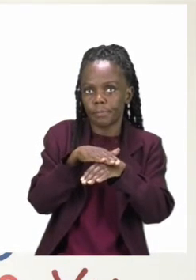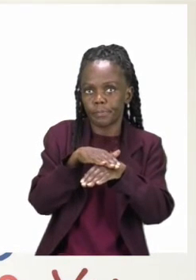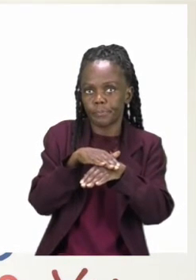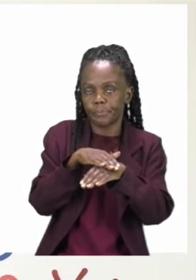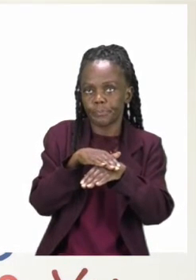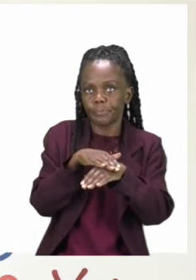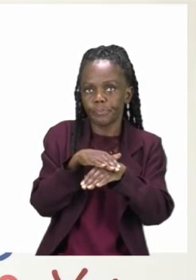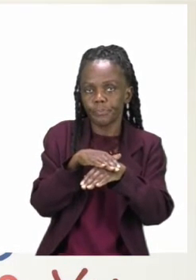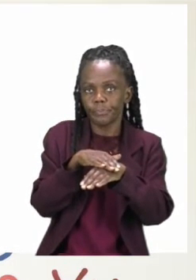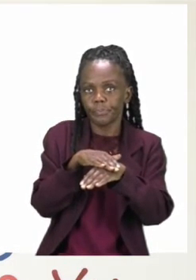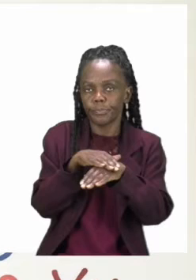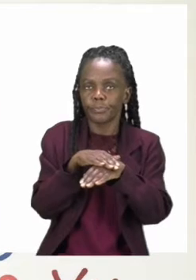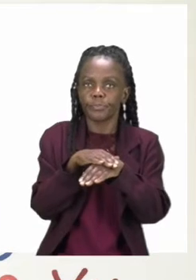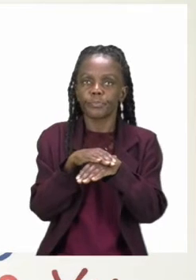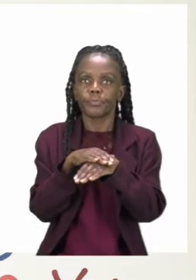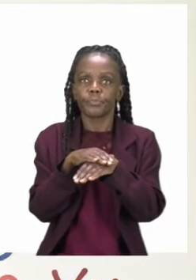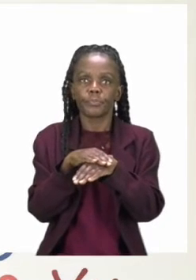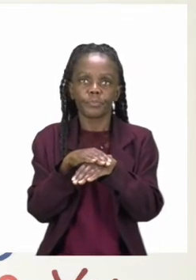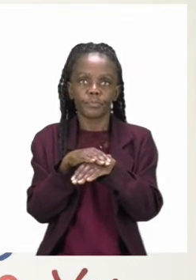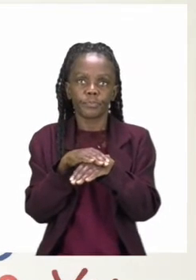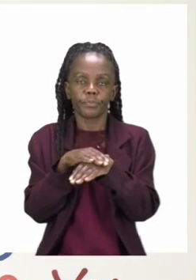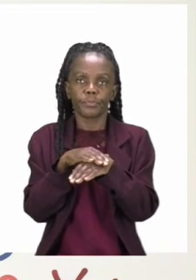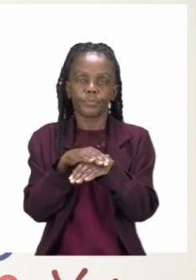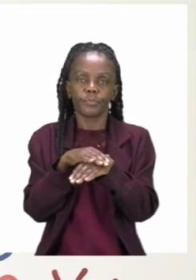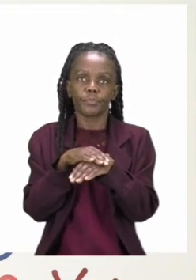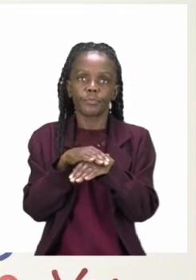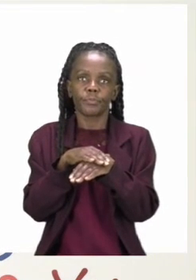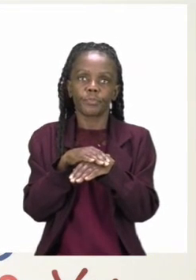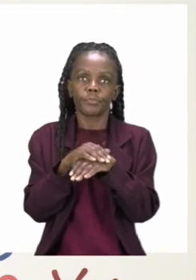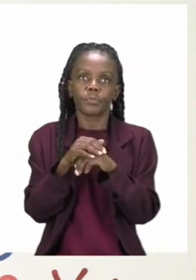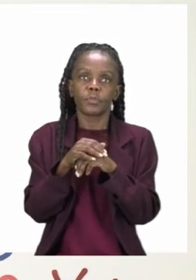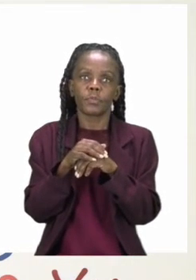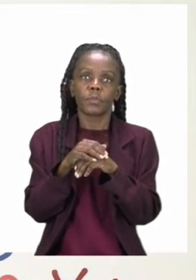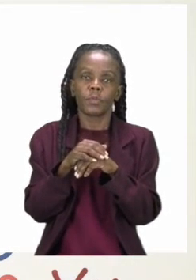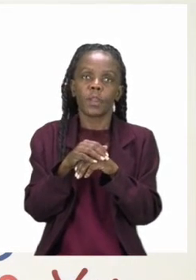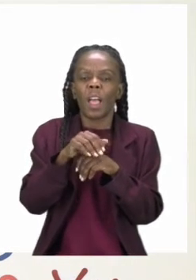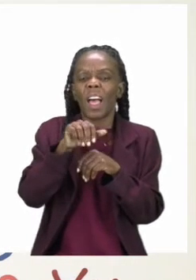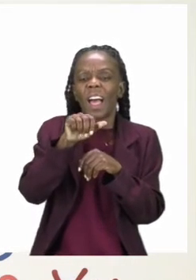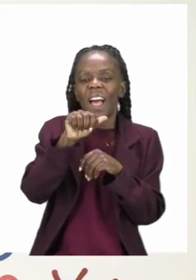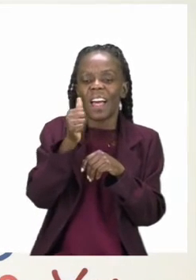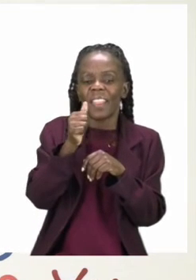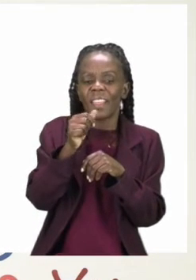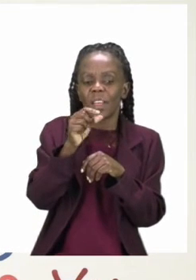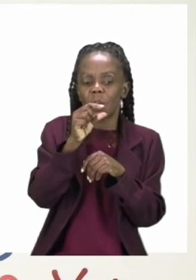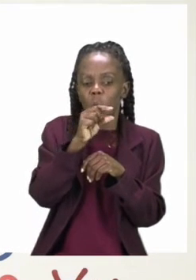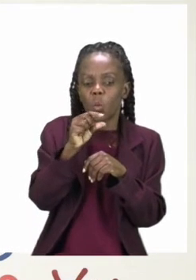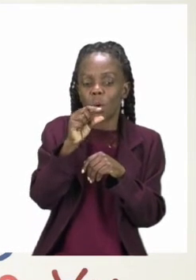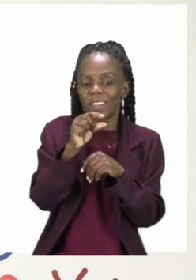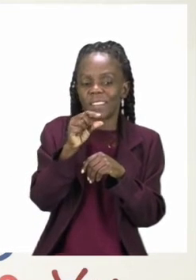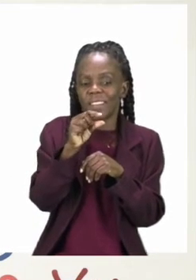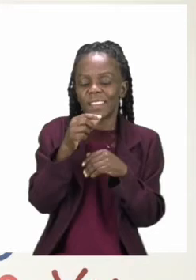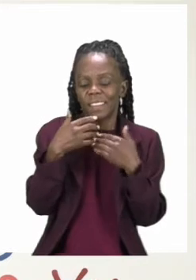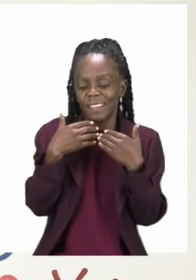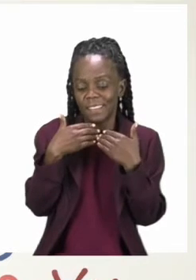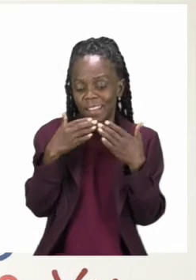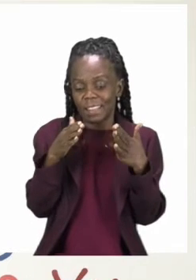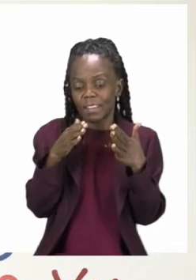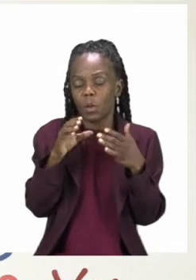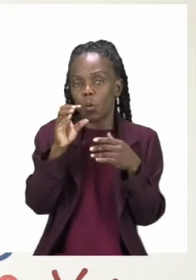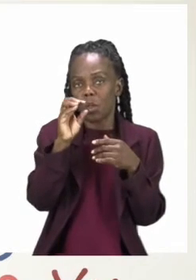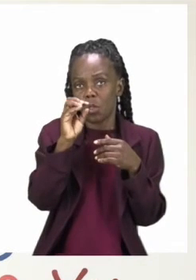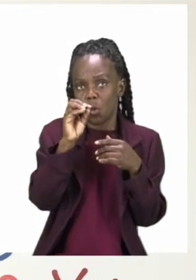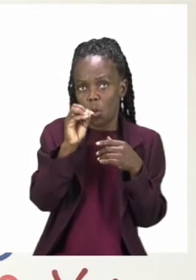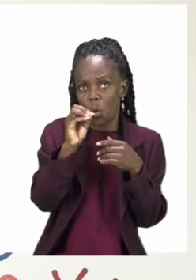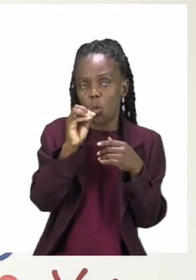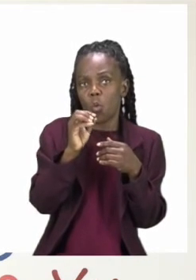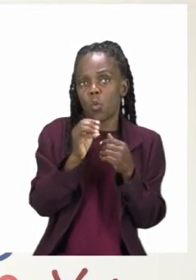going to see it just now. I want you to also try and find more words that start with O. In the meantime, I have two